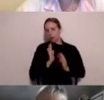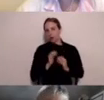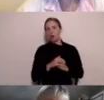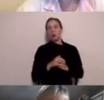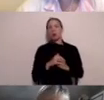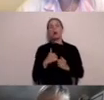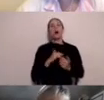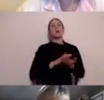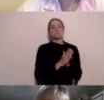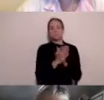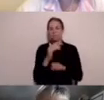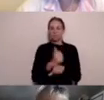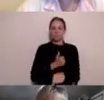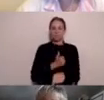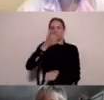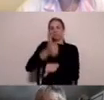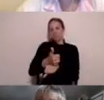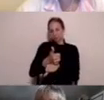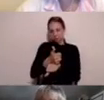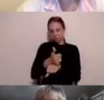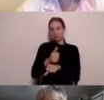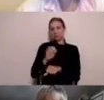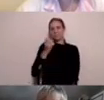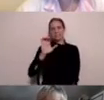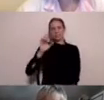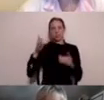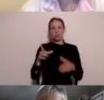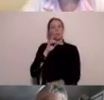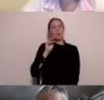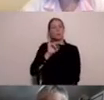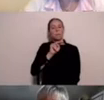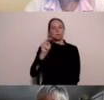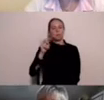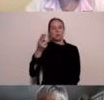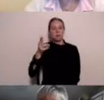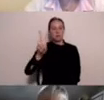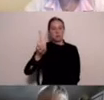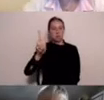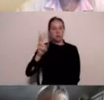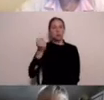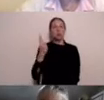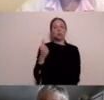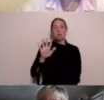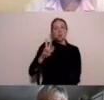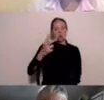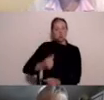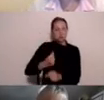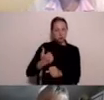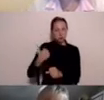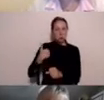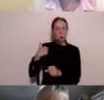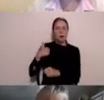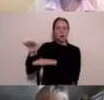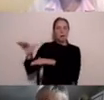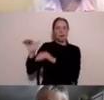the founder and executive director of Minnesota Hands and Voices. And just over 3 years ago, I left that position to become the director of outreach for Hands